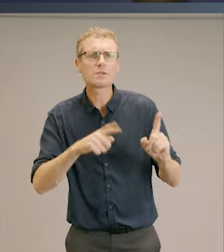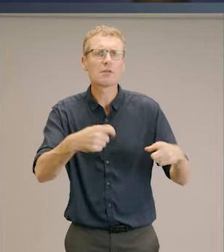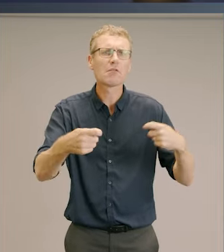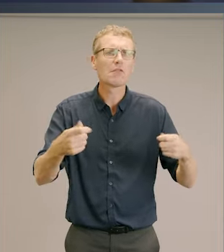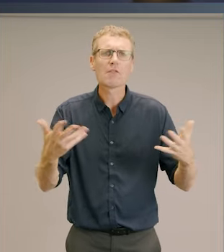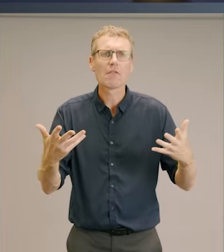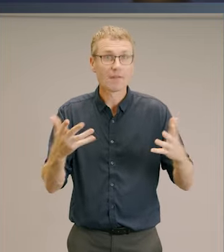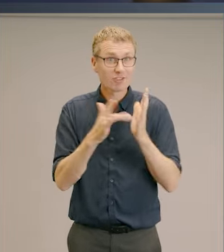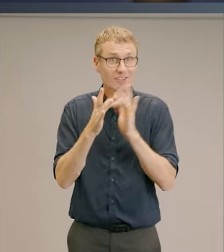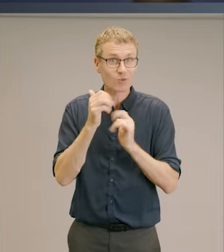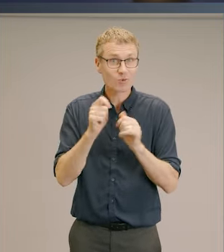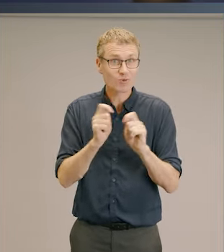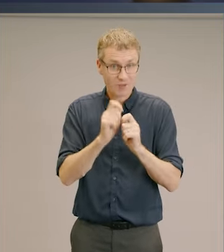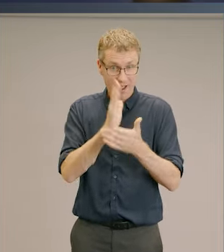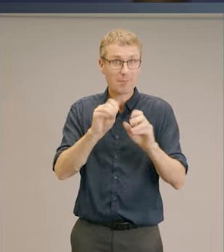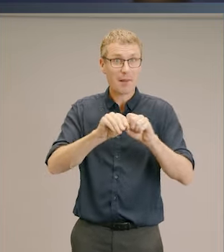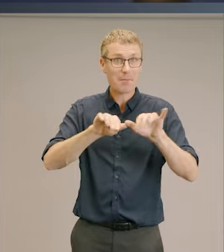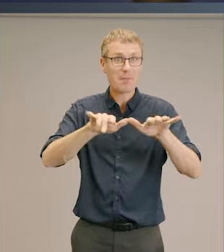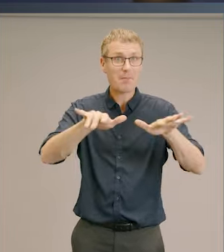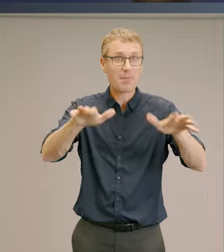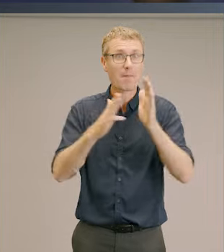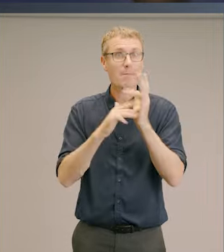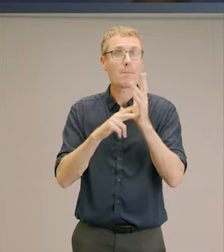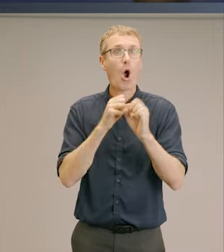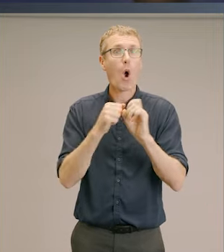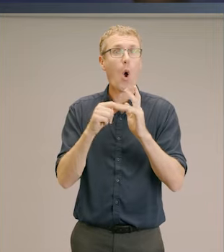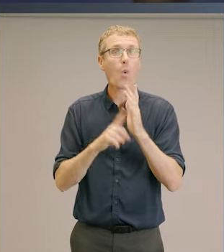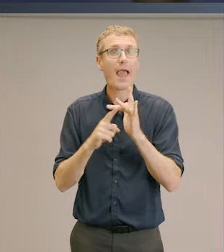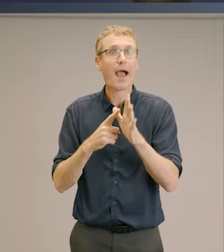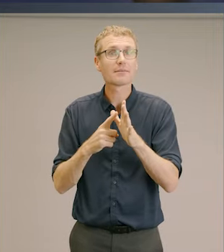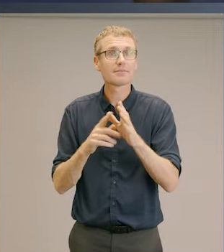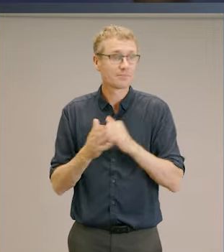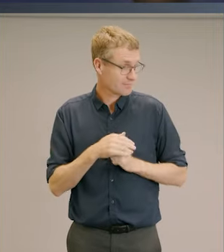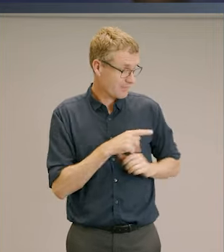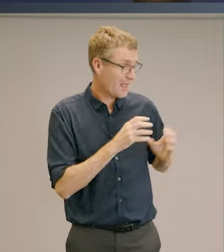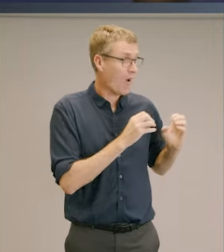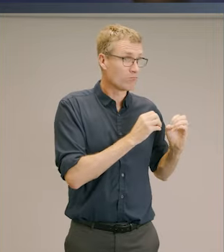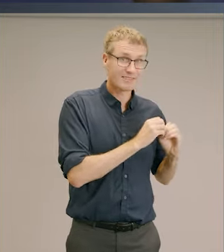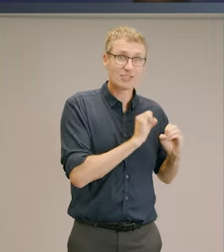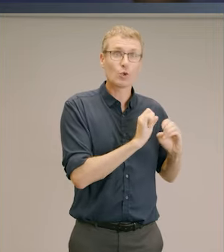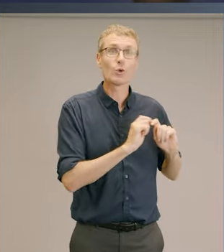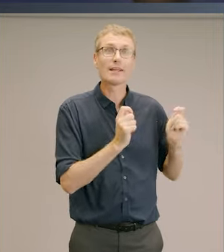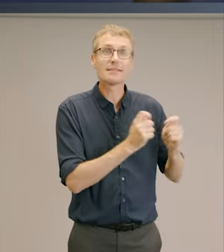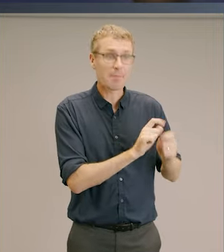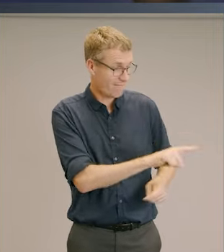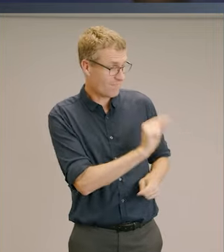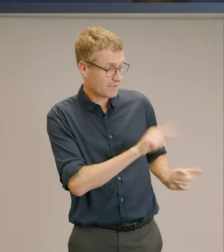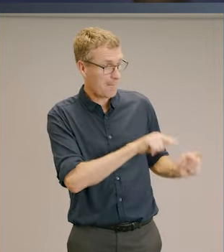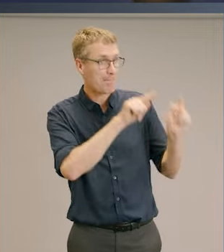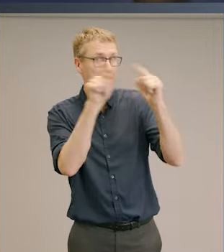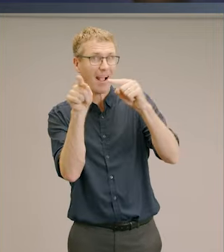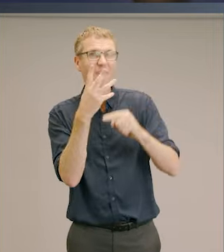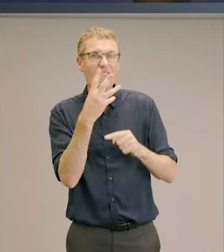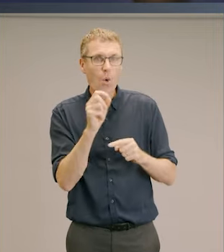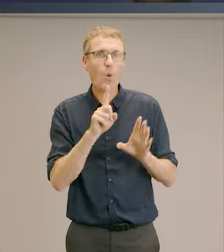were. And the good news of Jesus was just spread around. Bridget and her team were invited to go back